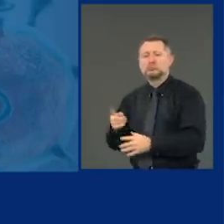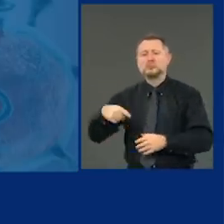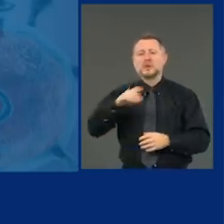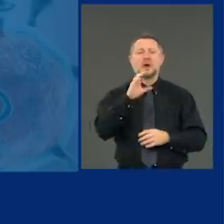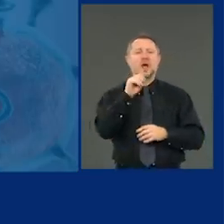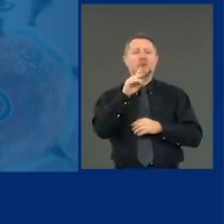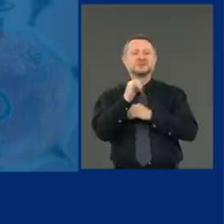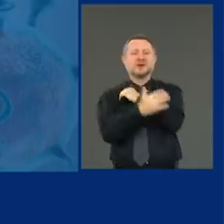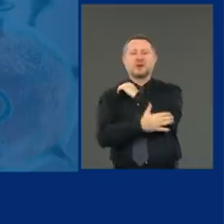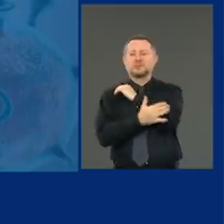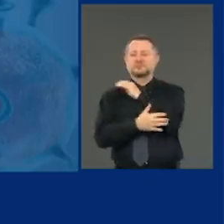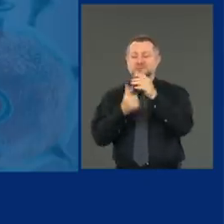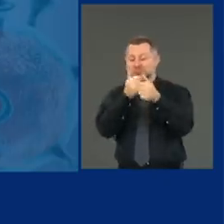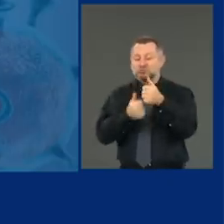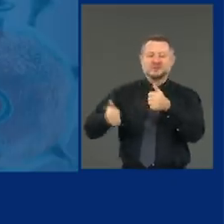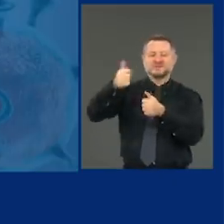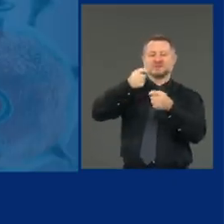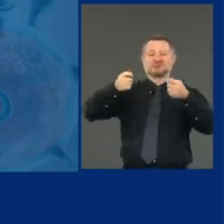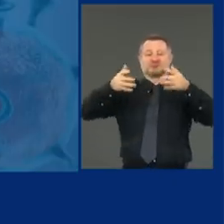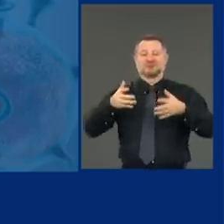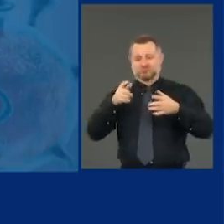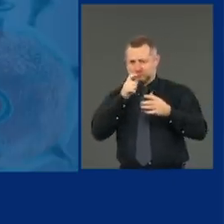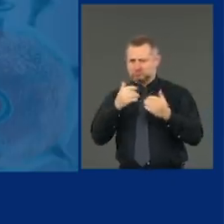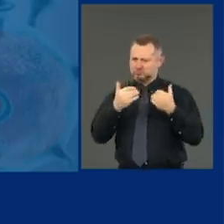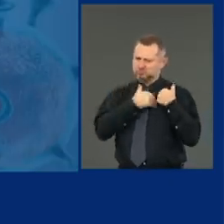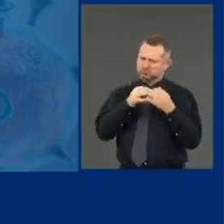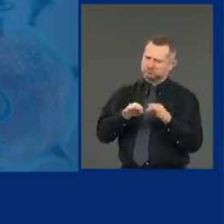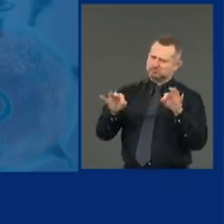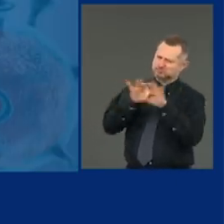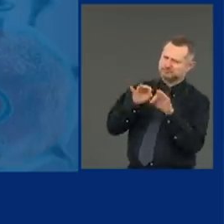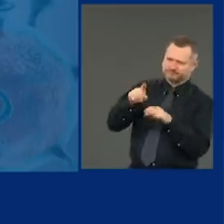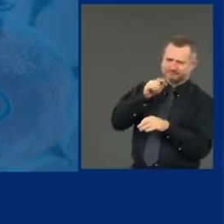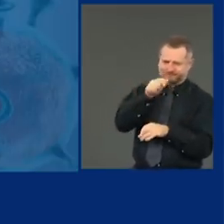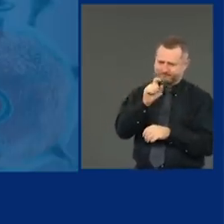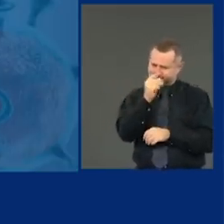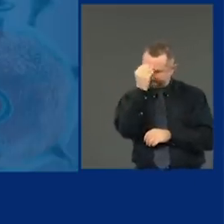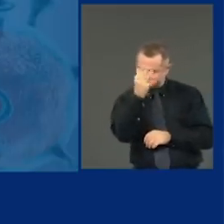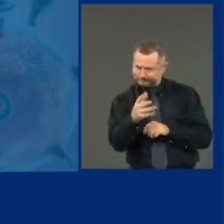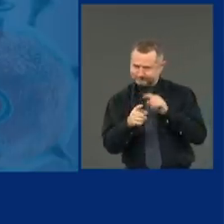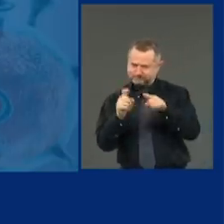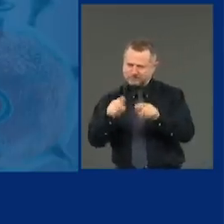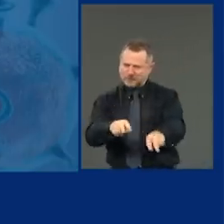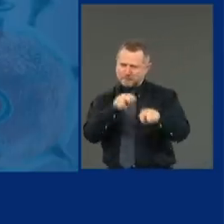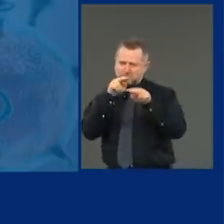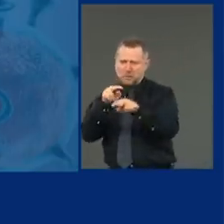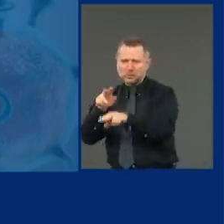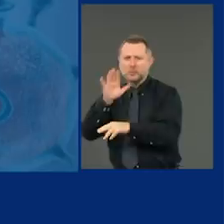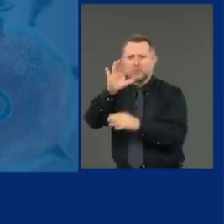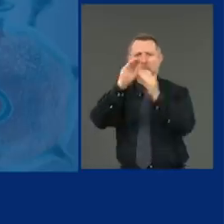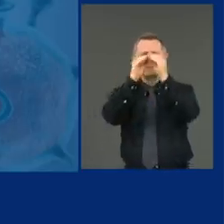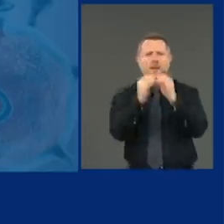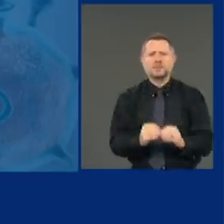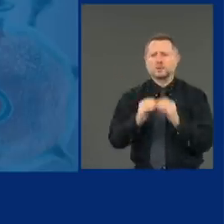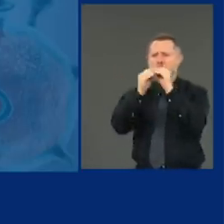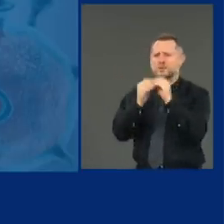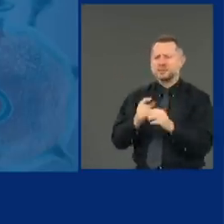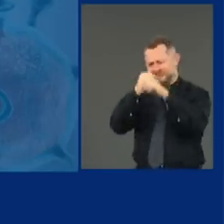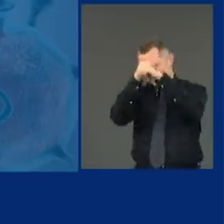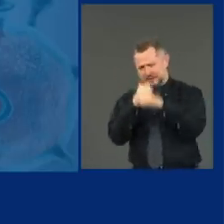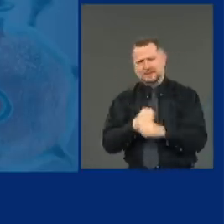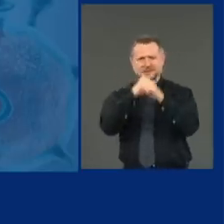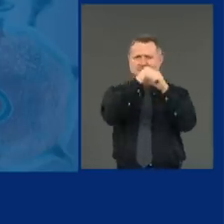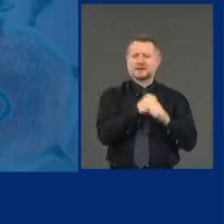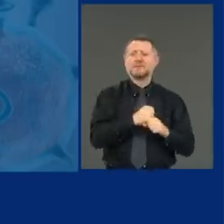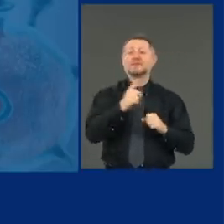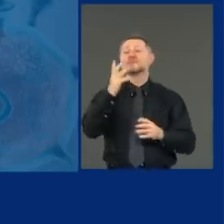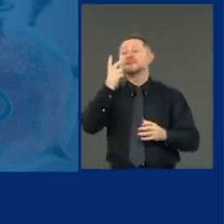key on these regional control groups, and I said to the county executives, watch the numbers. When you see a